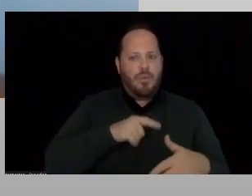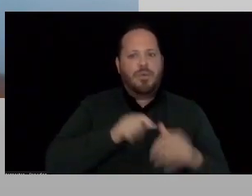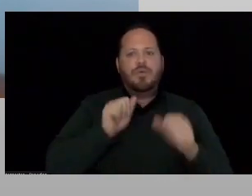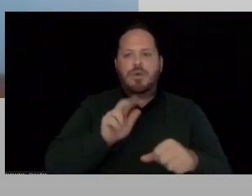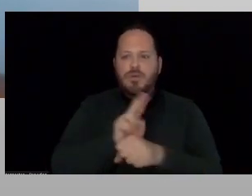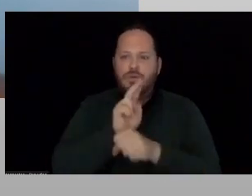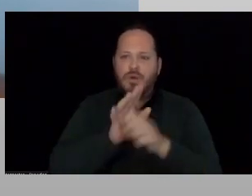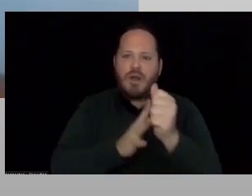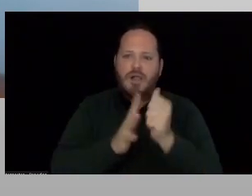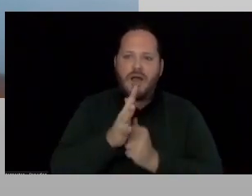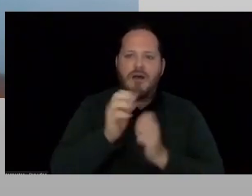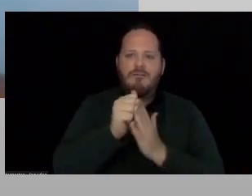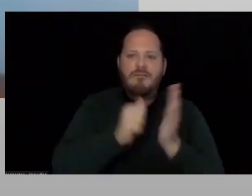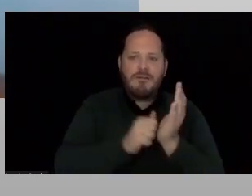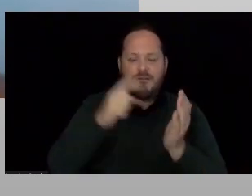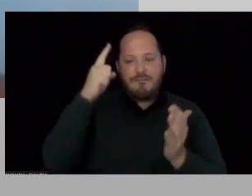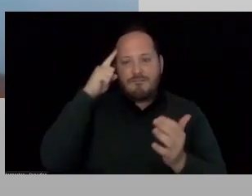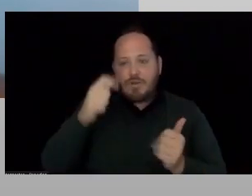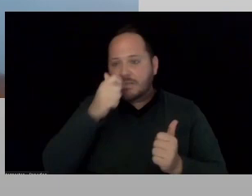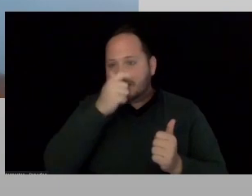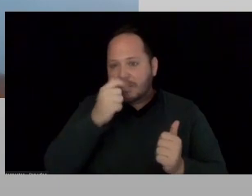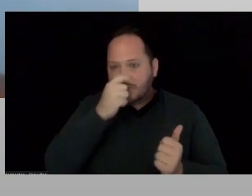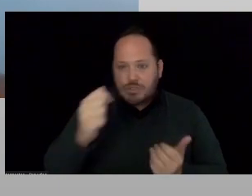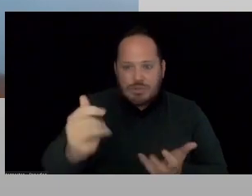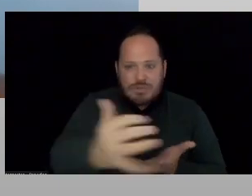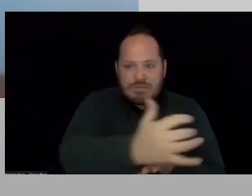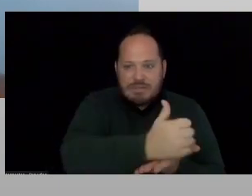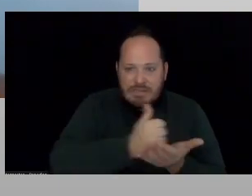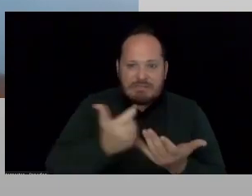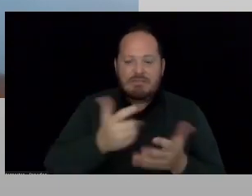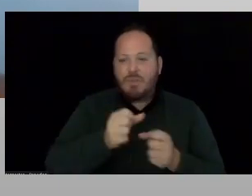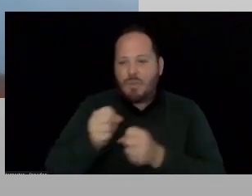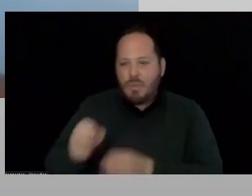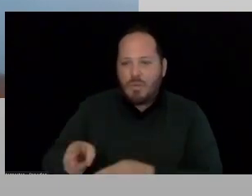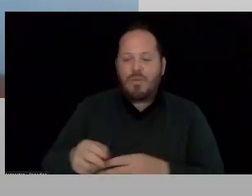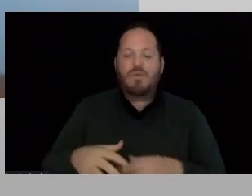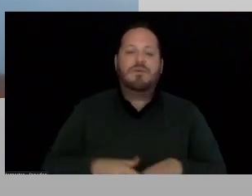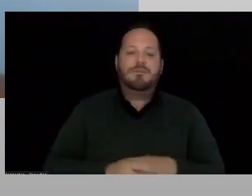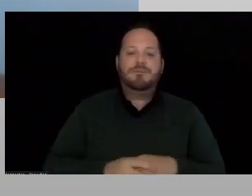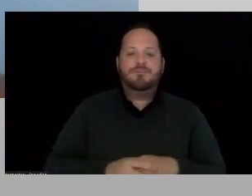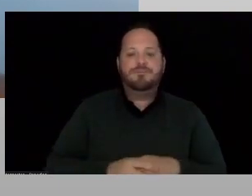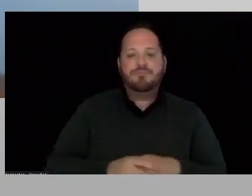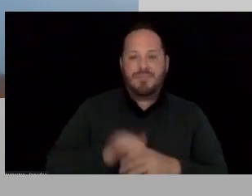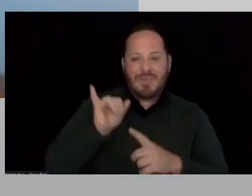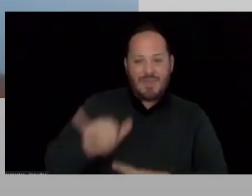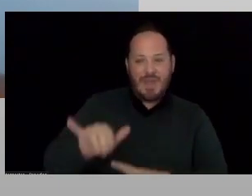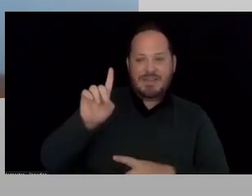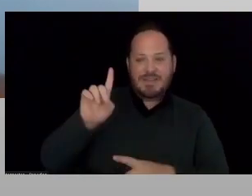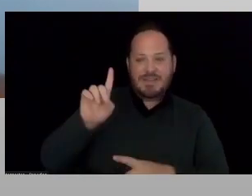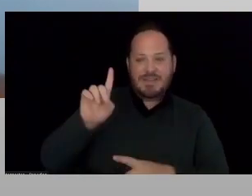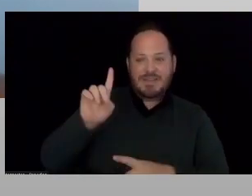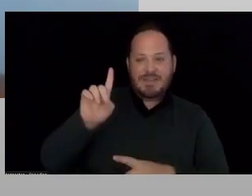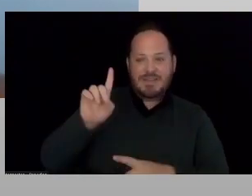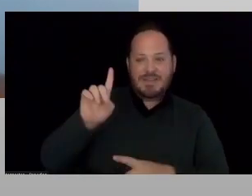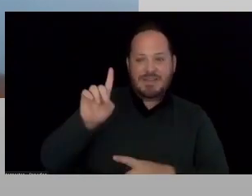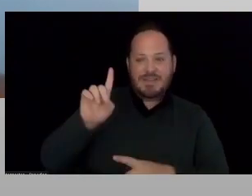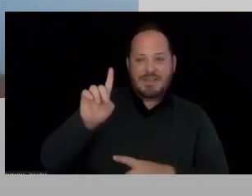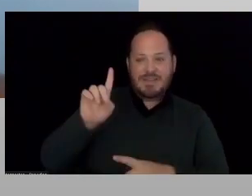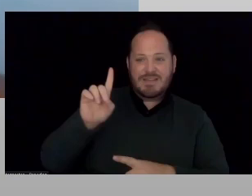etc. We want to build on some of these DSHS guidelines by really digging in and giving